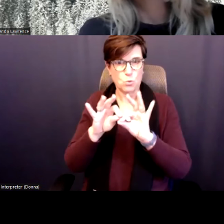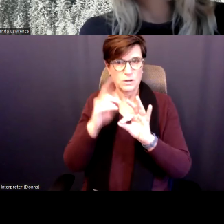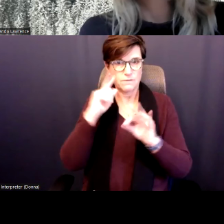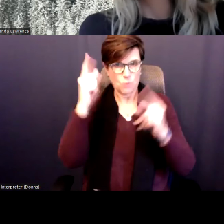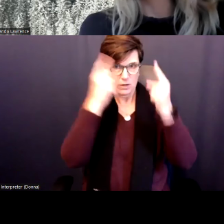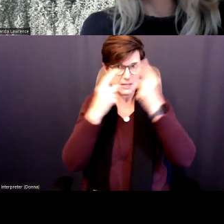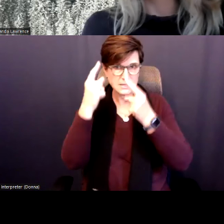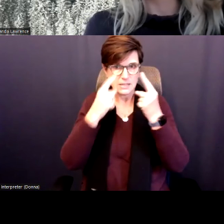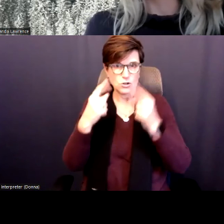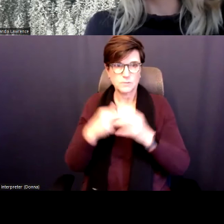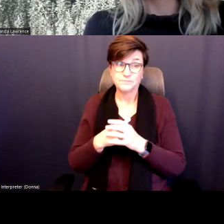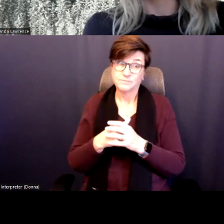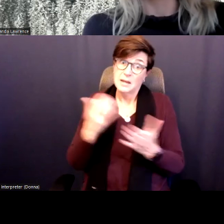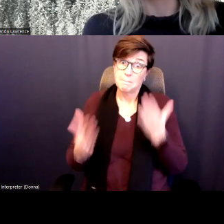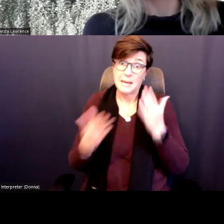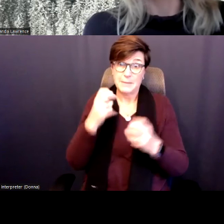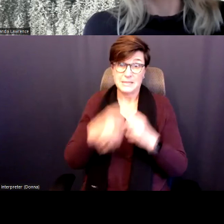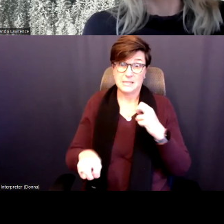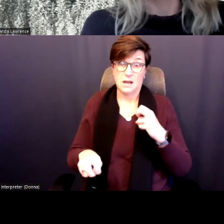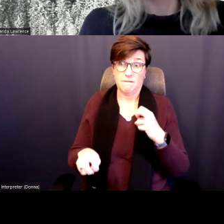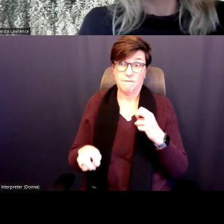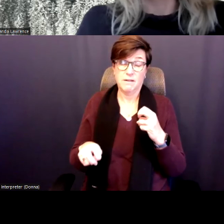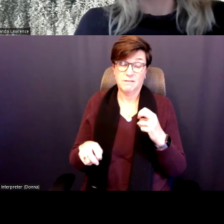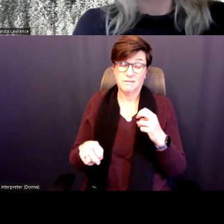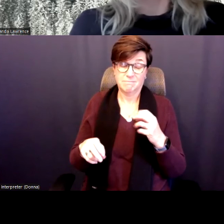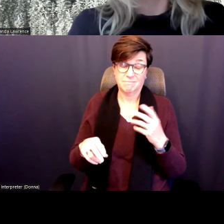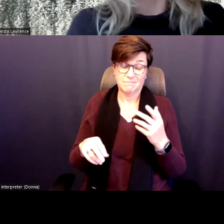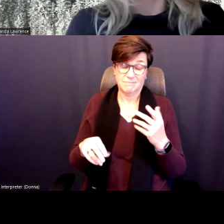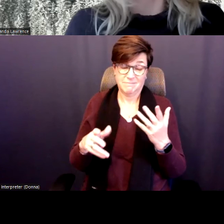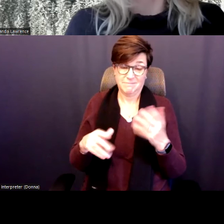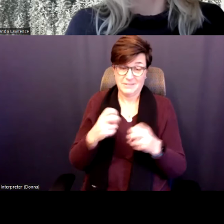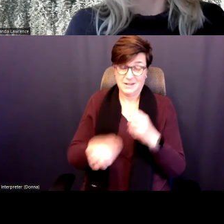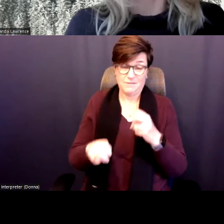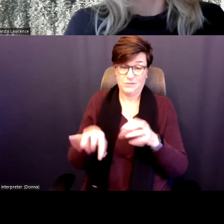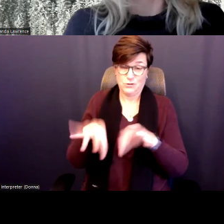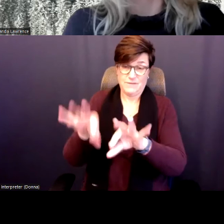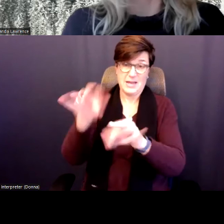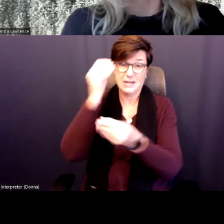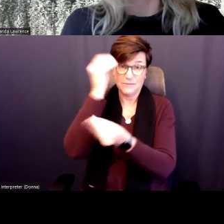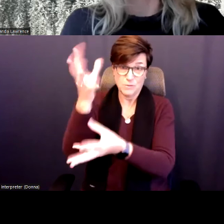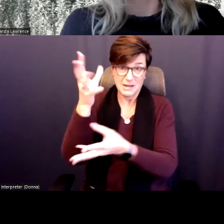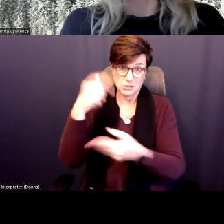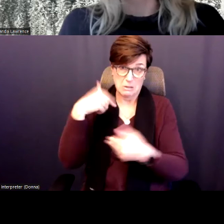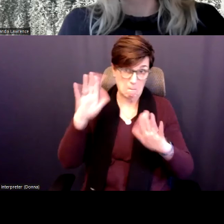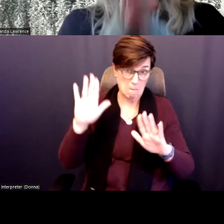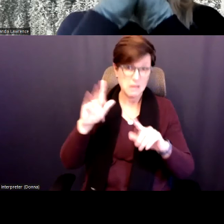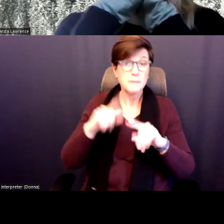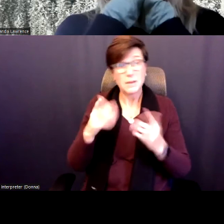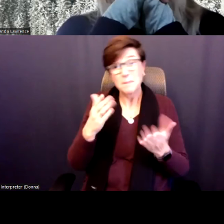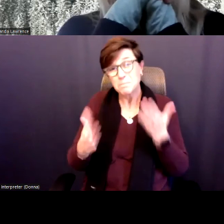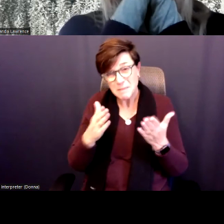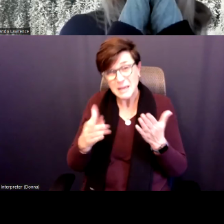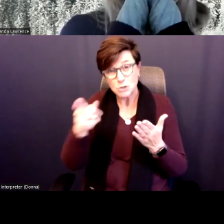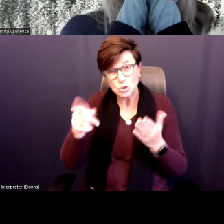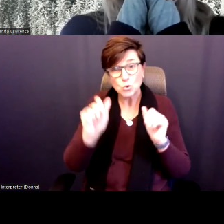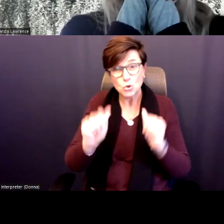be difficult to implement, but we should give some consideration to checking up